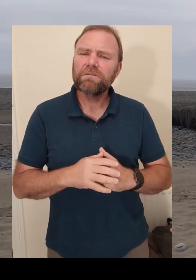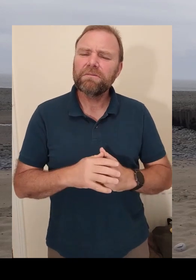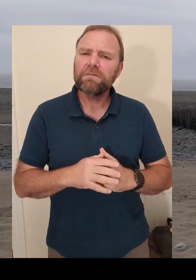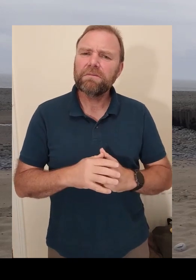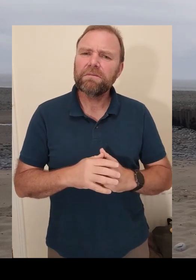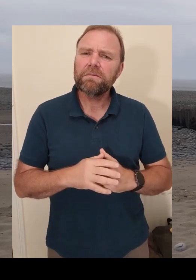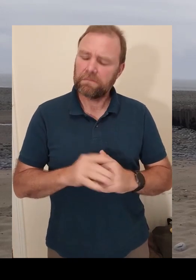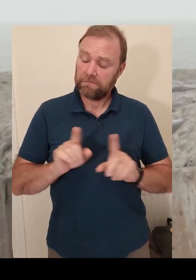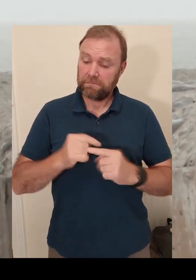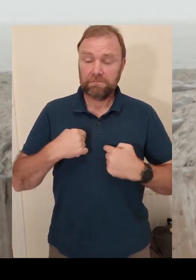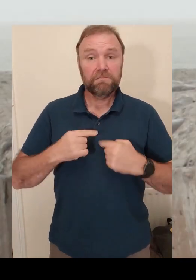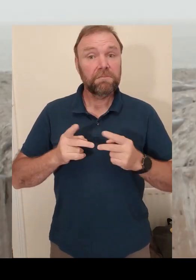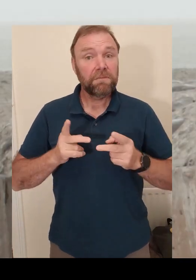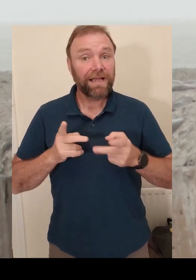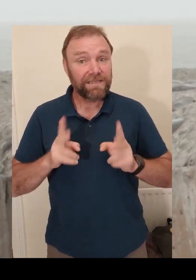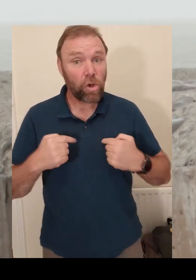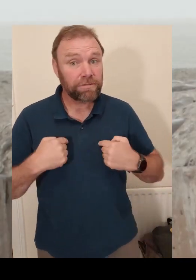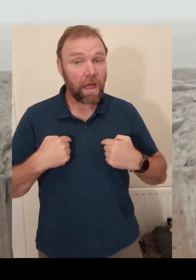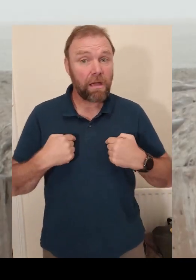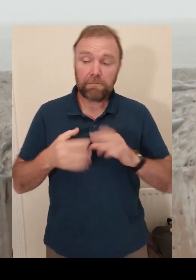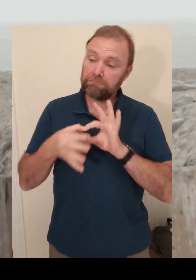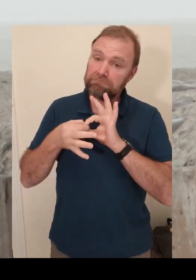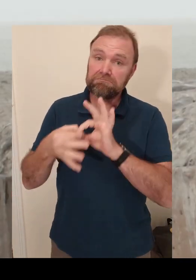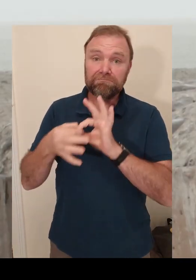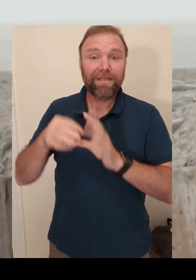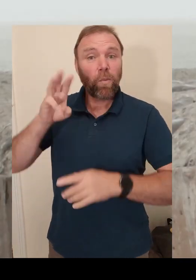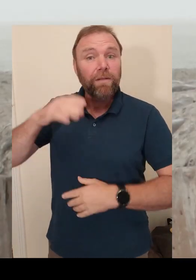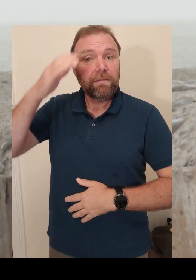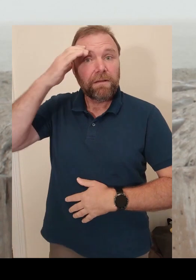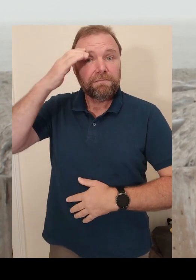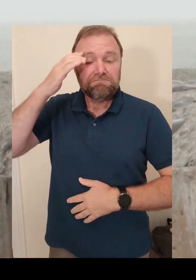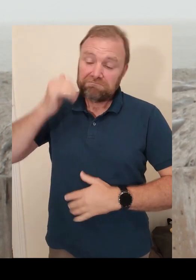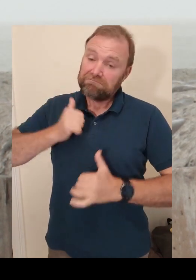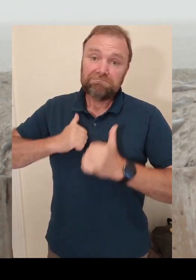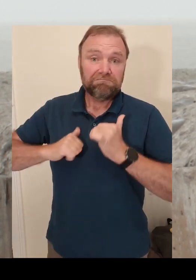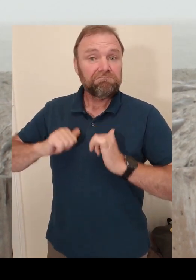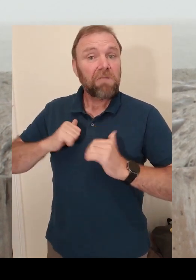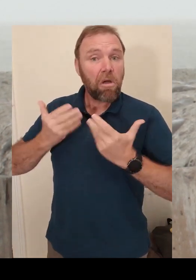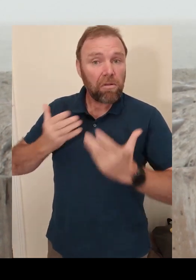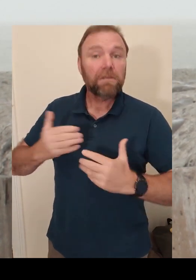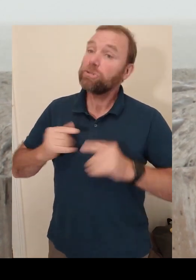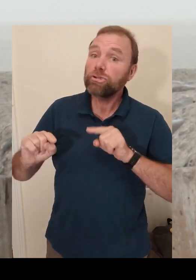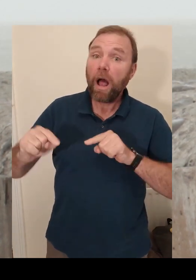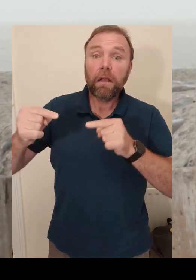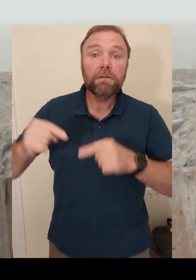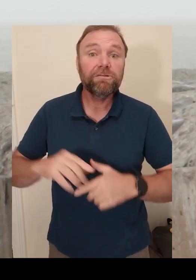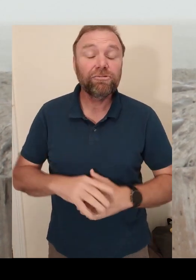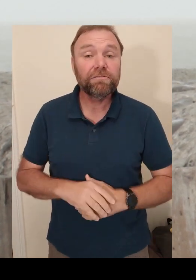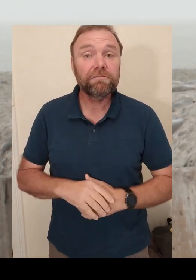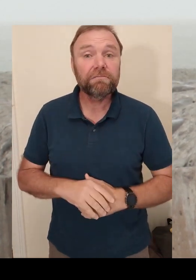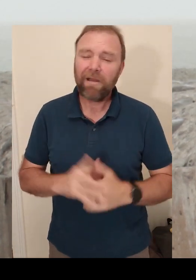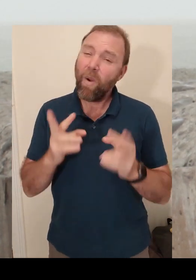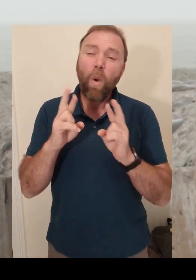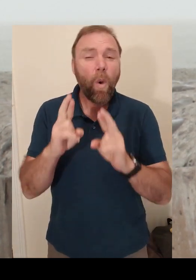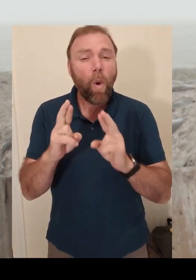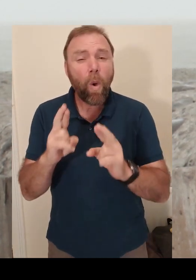change. As an interpreter, being able to work with the Welsh Government has been an honour, it's been a challenge,